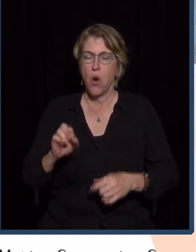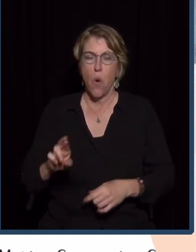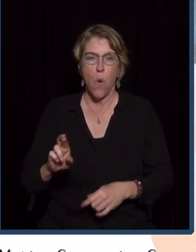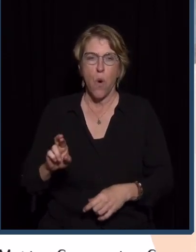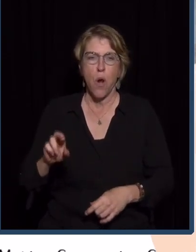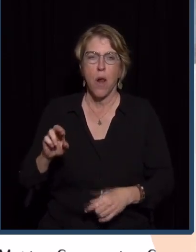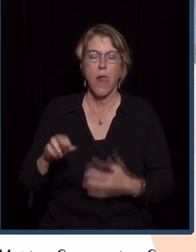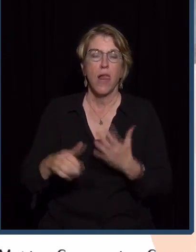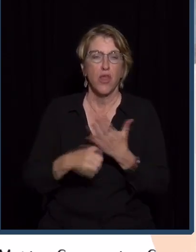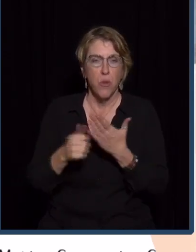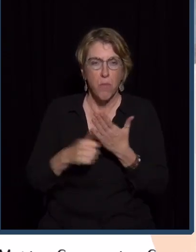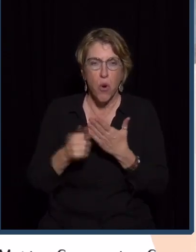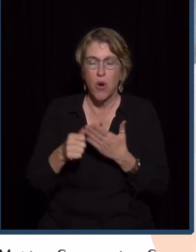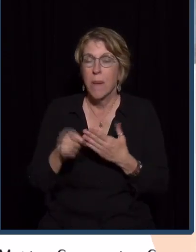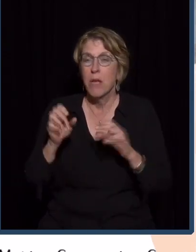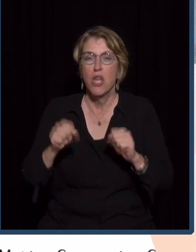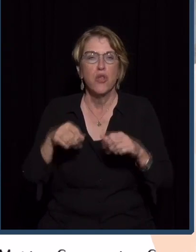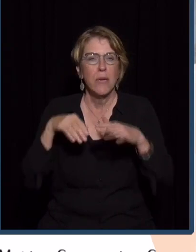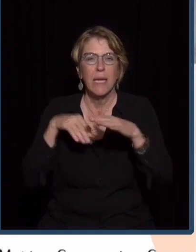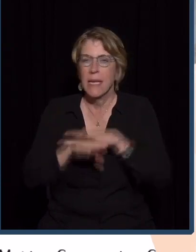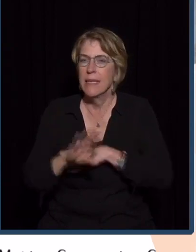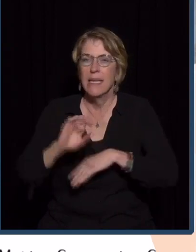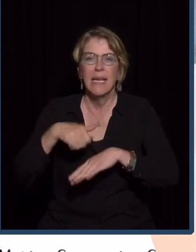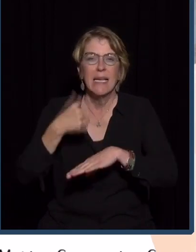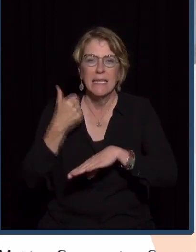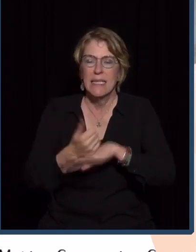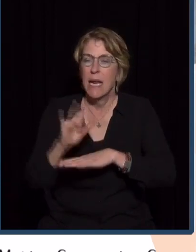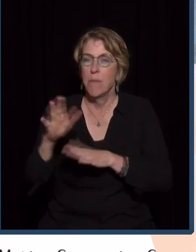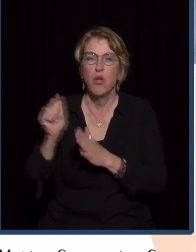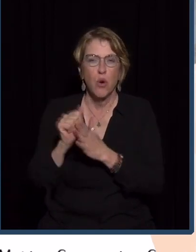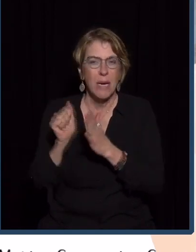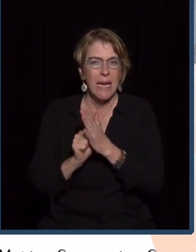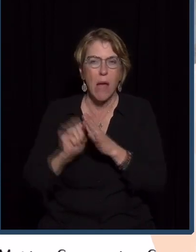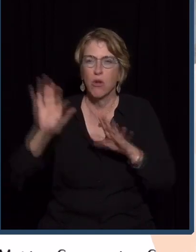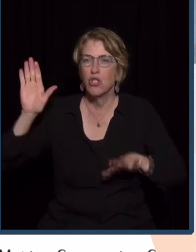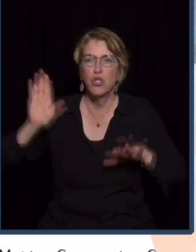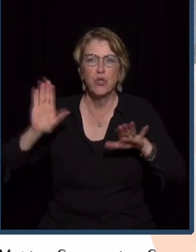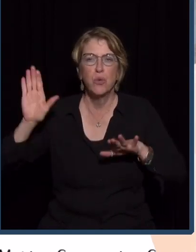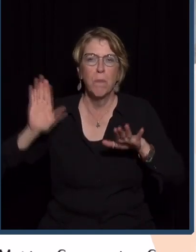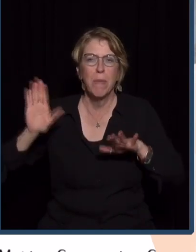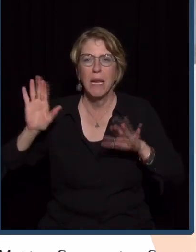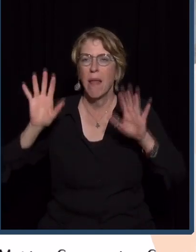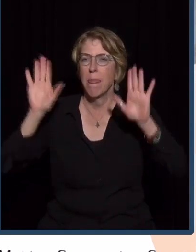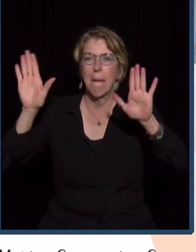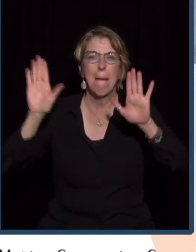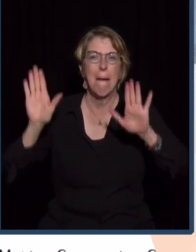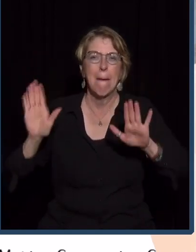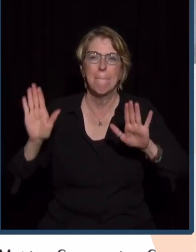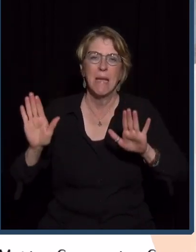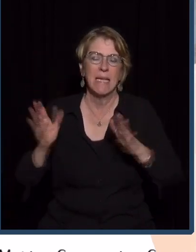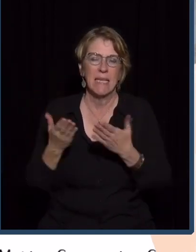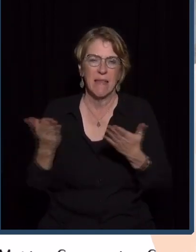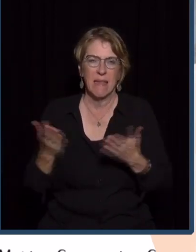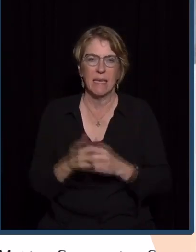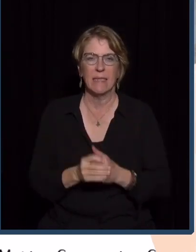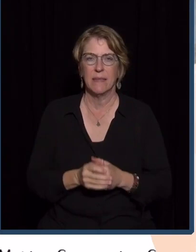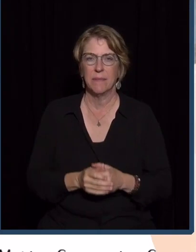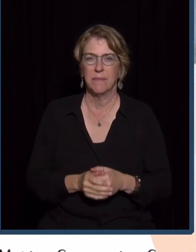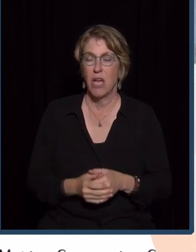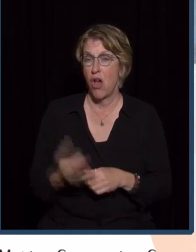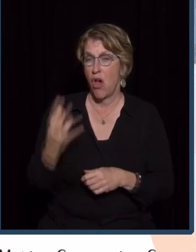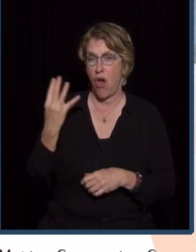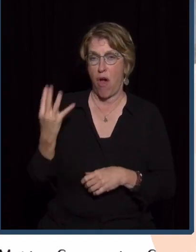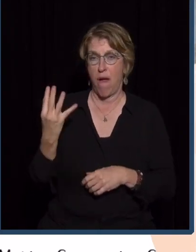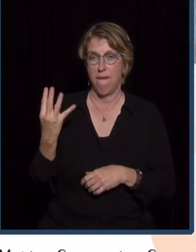received, you can go on in and set up your own account to bid on the amazing auction items. Our 4 premier auction